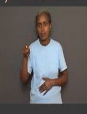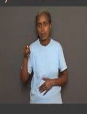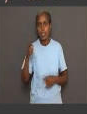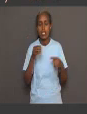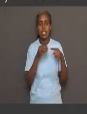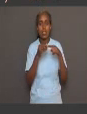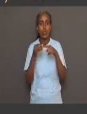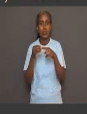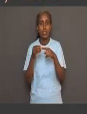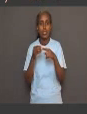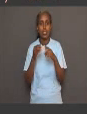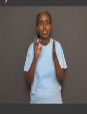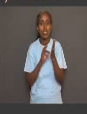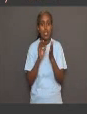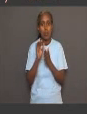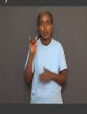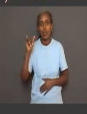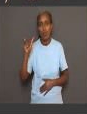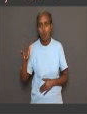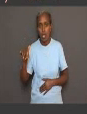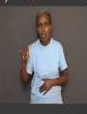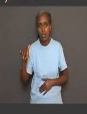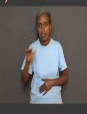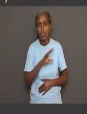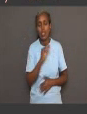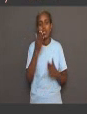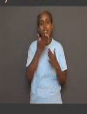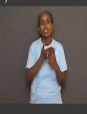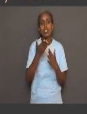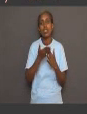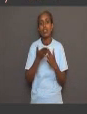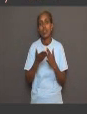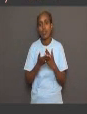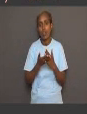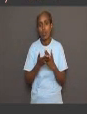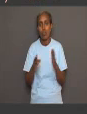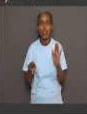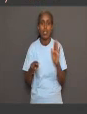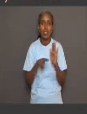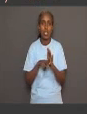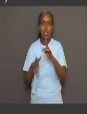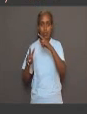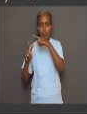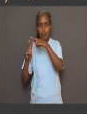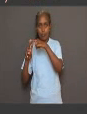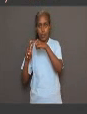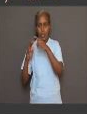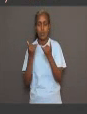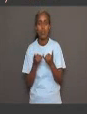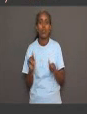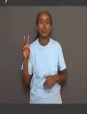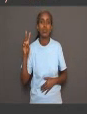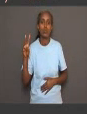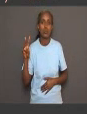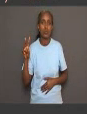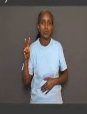unique number y in the interval of negative pi over